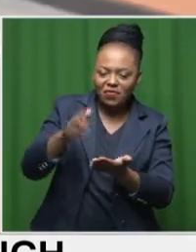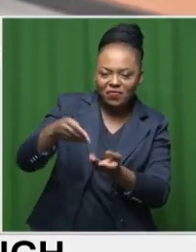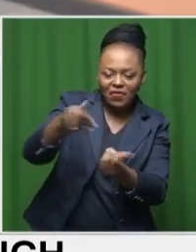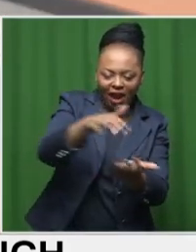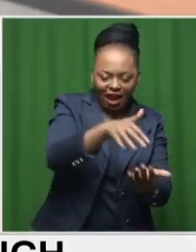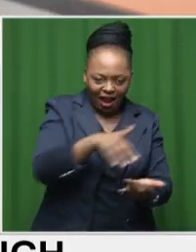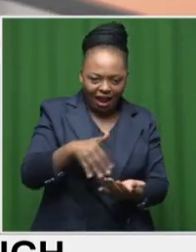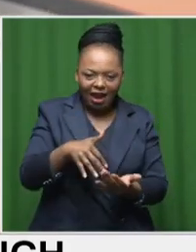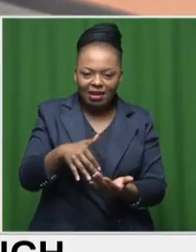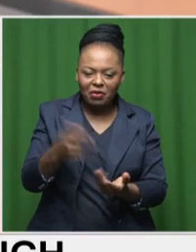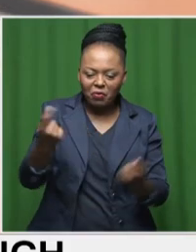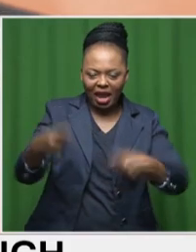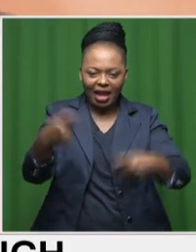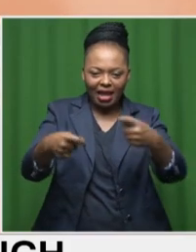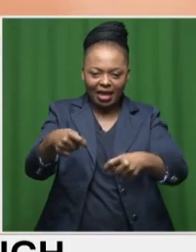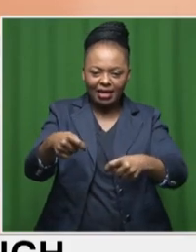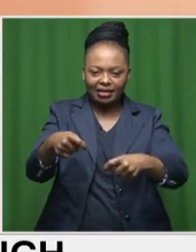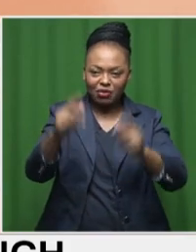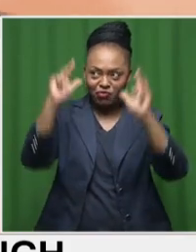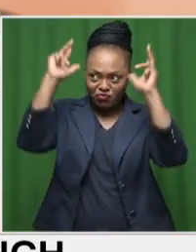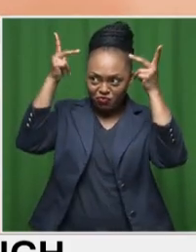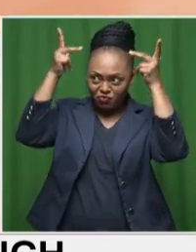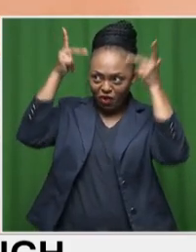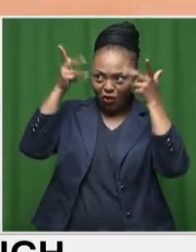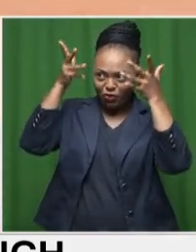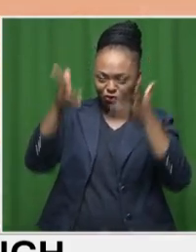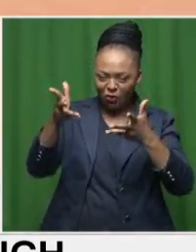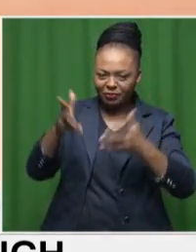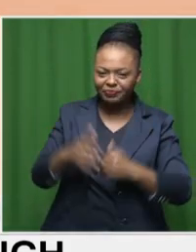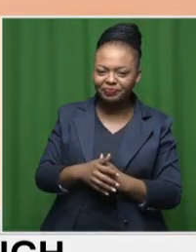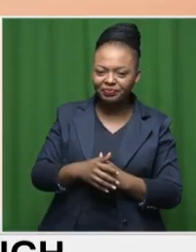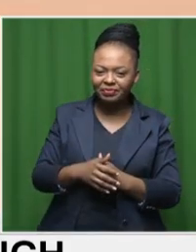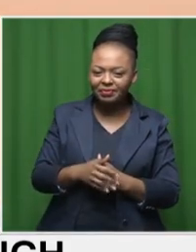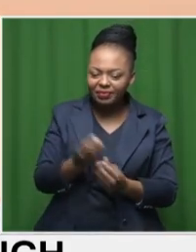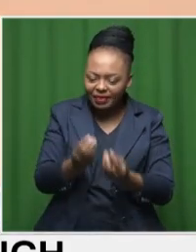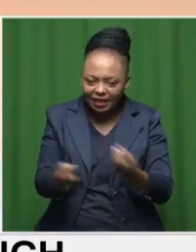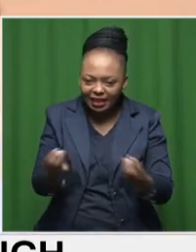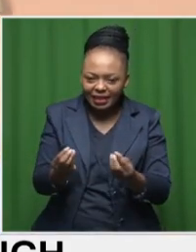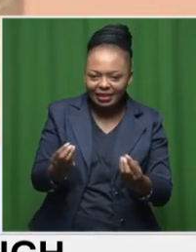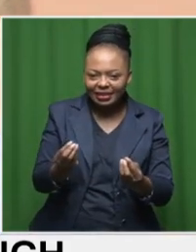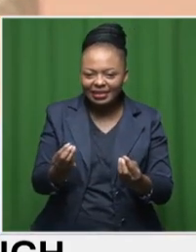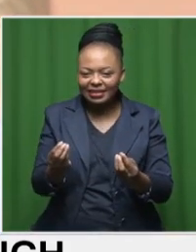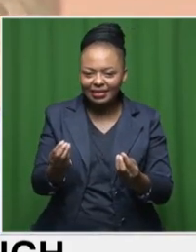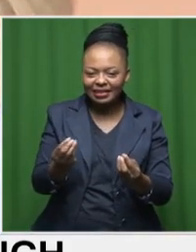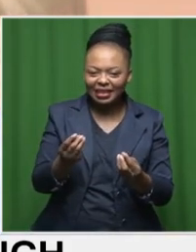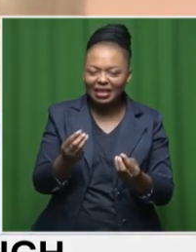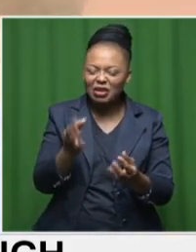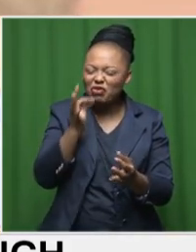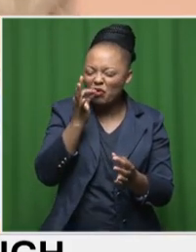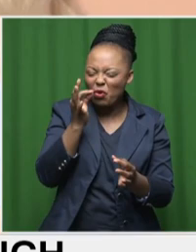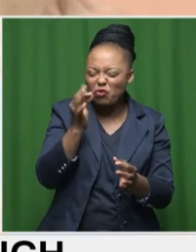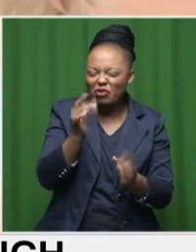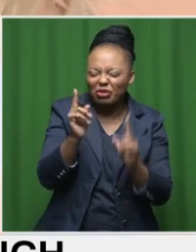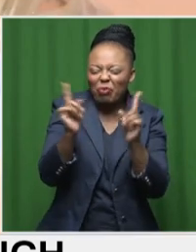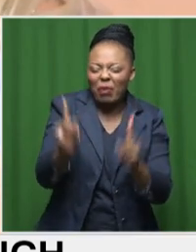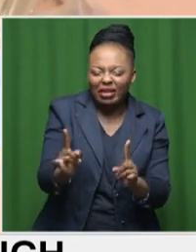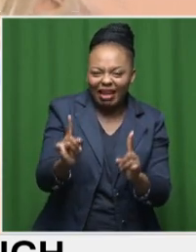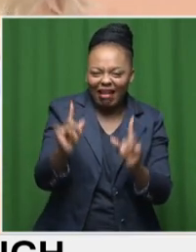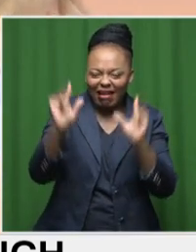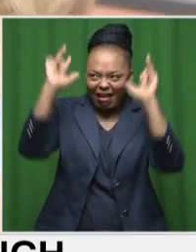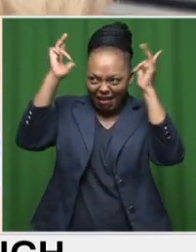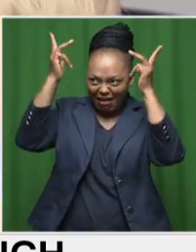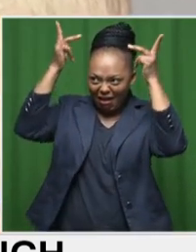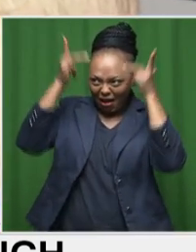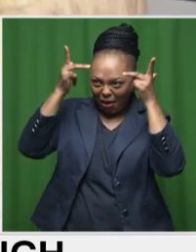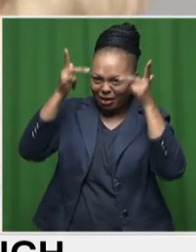precious. There'll never be another one like it. We have kids, you know, do pretend ones, but this is a unique crown. So this is the